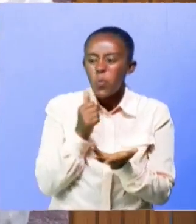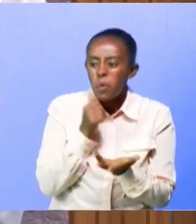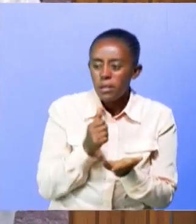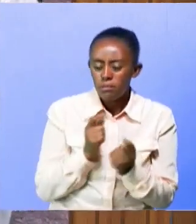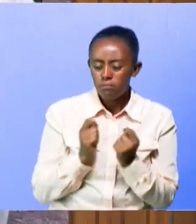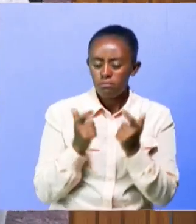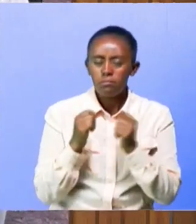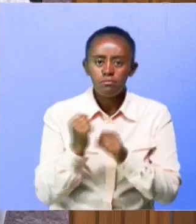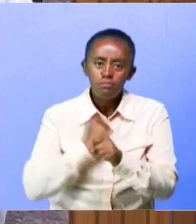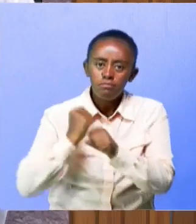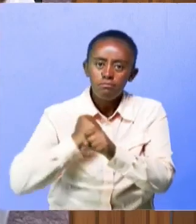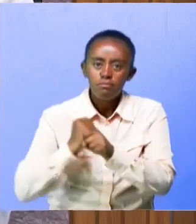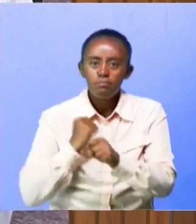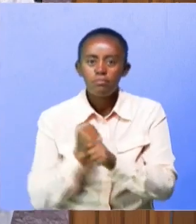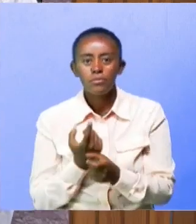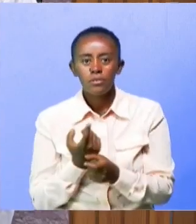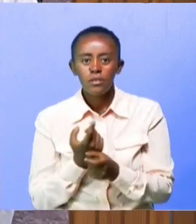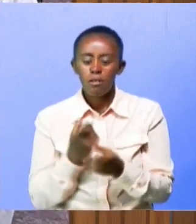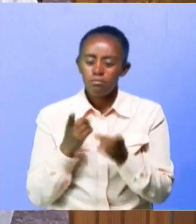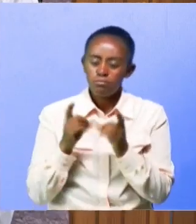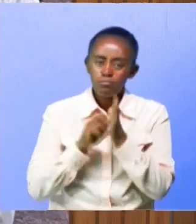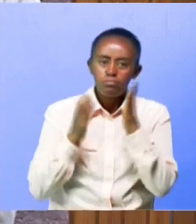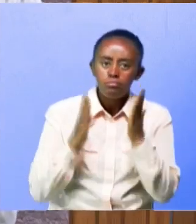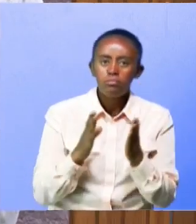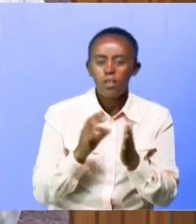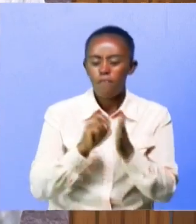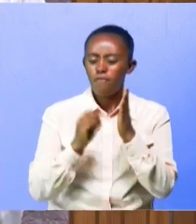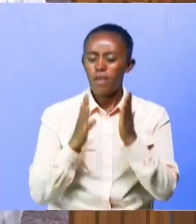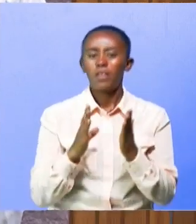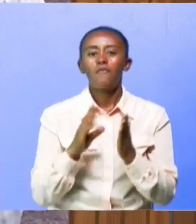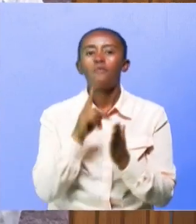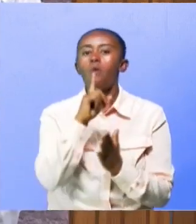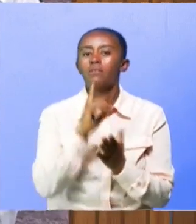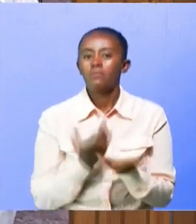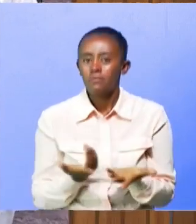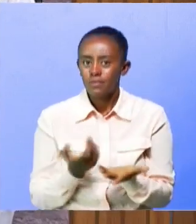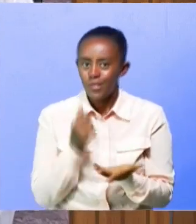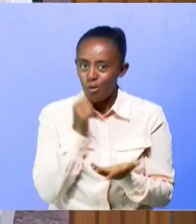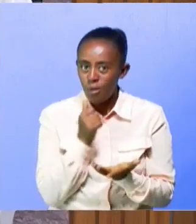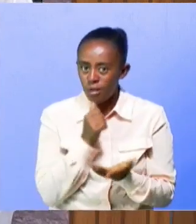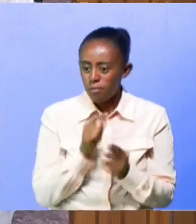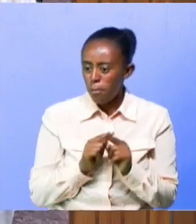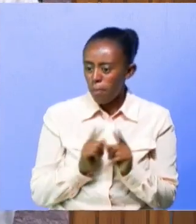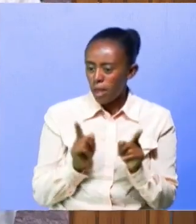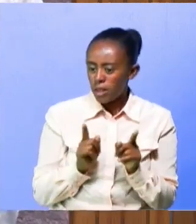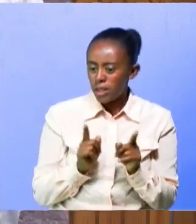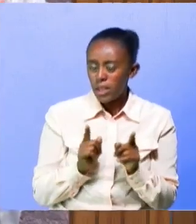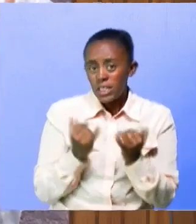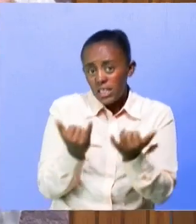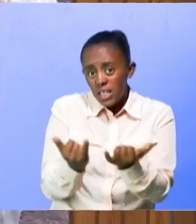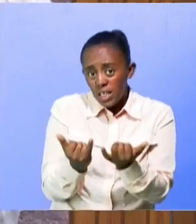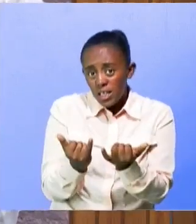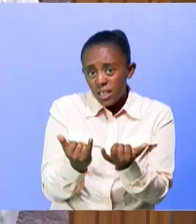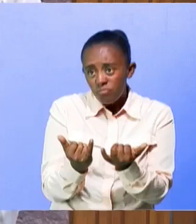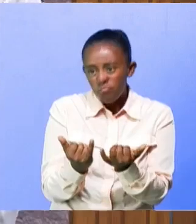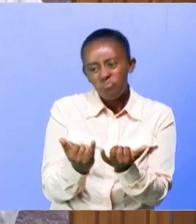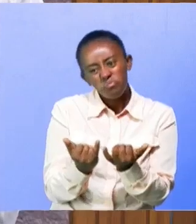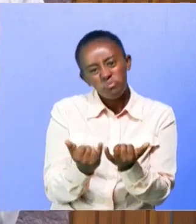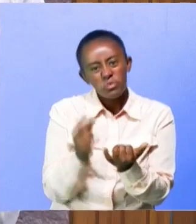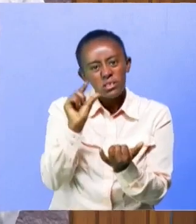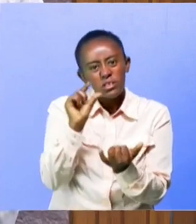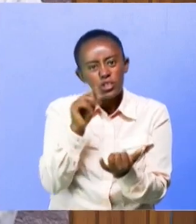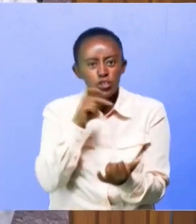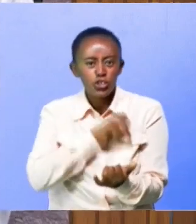actively engaging and maybe fruitful or effective one. But still now they are less in